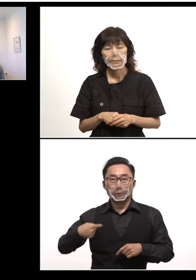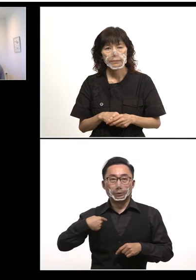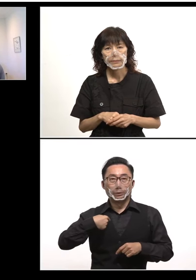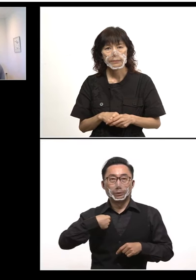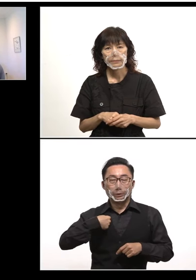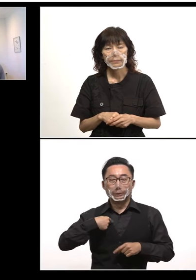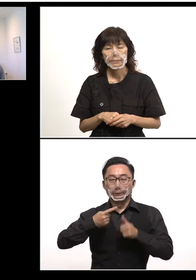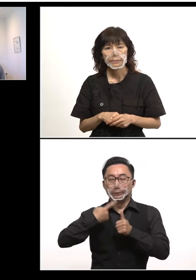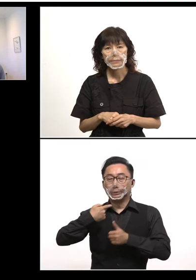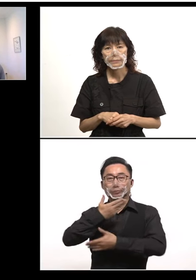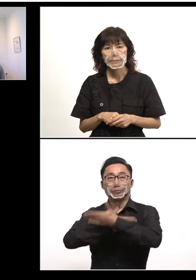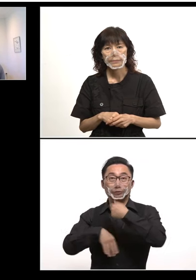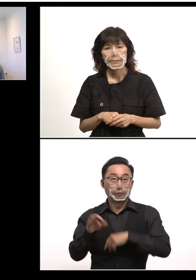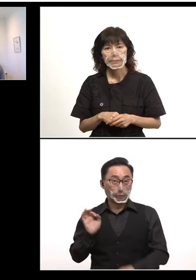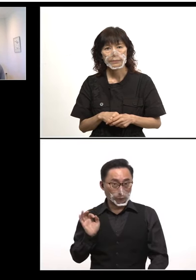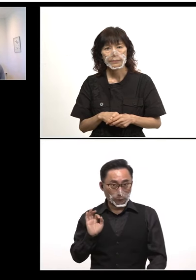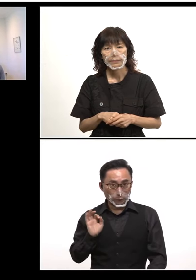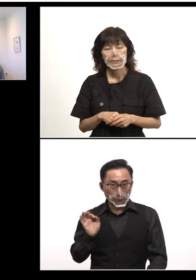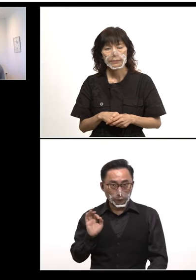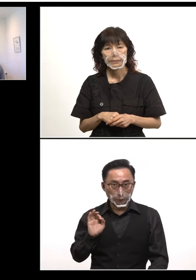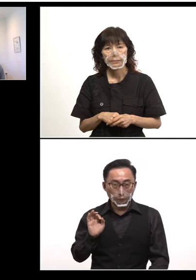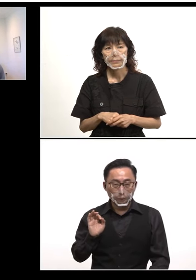Boy, he is the expert.